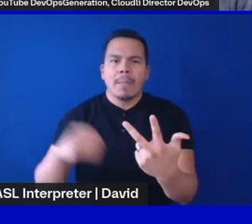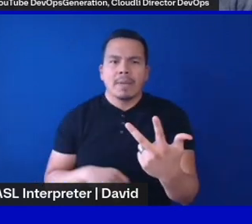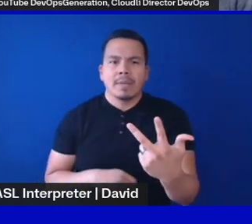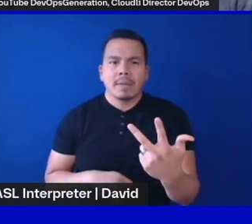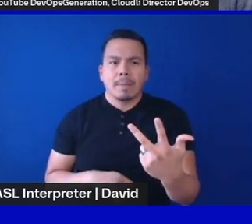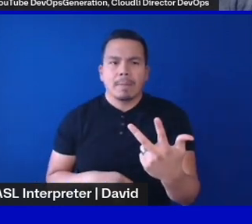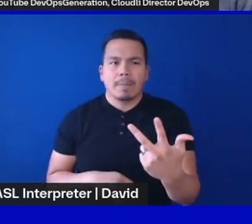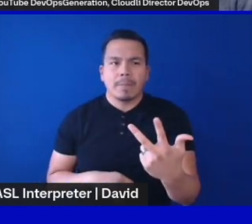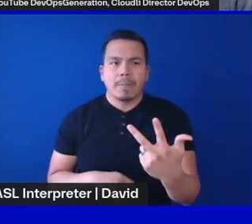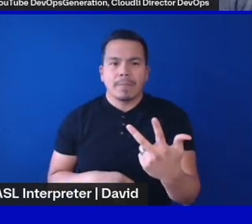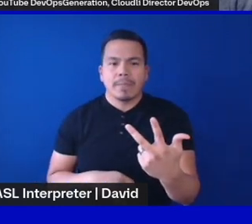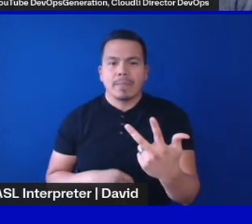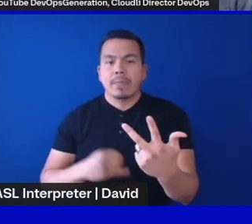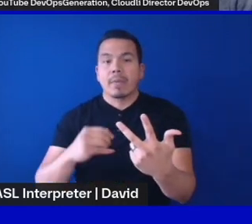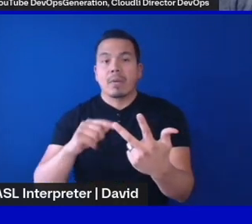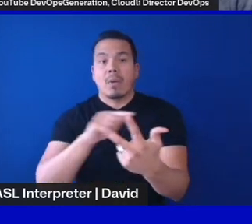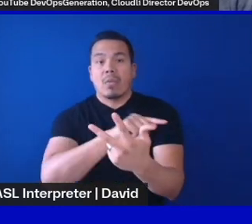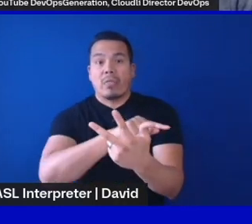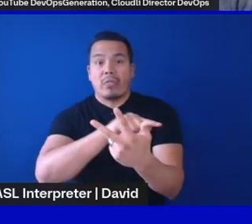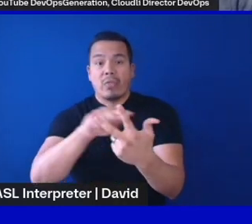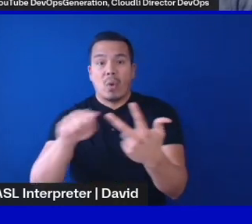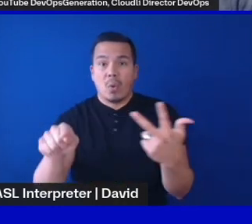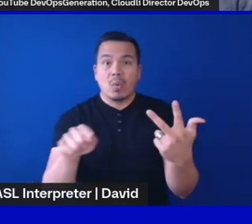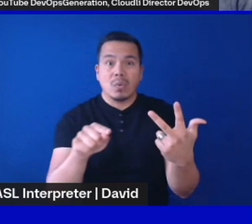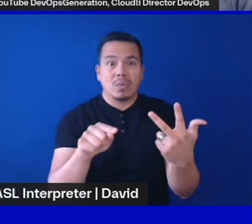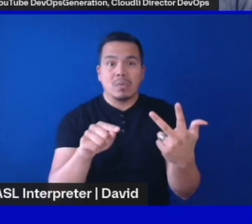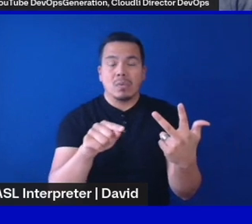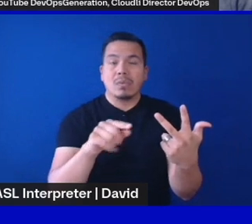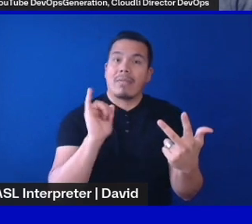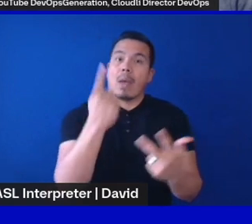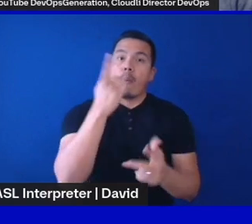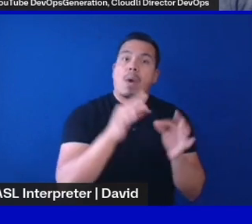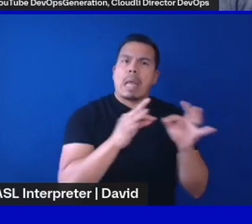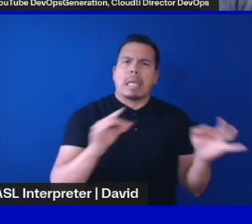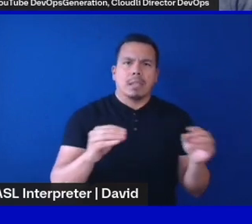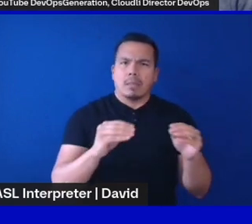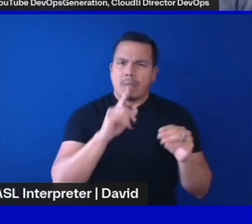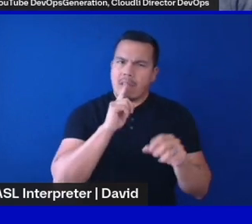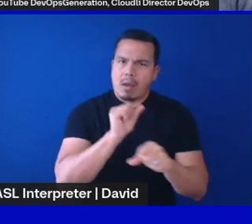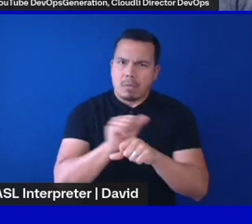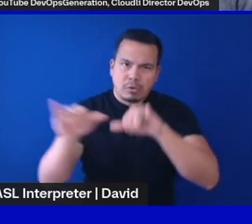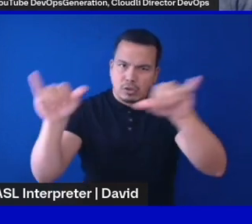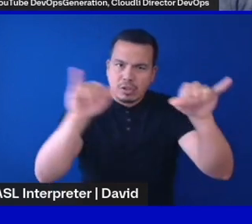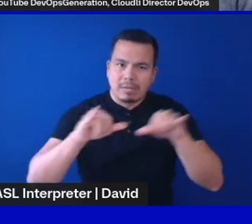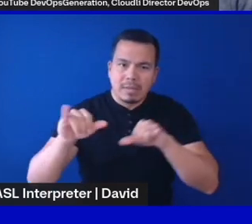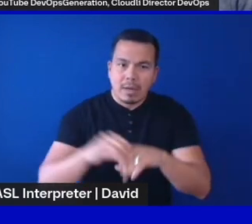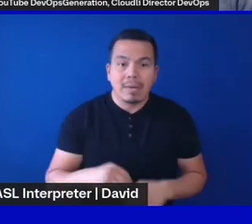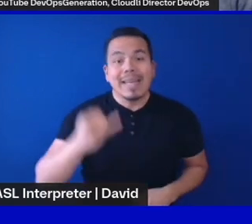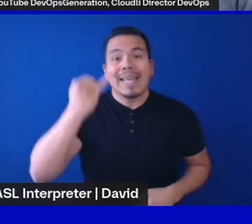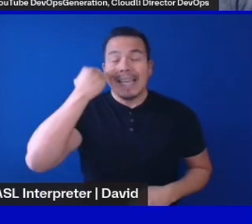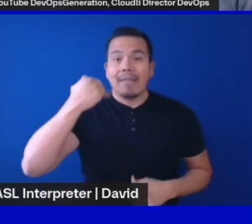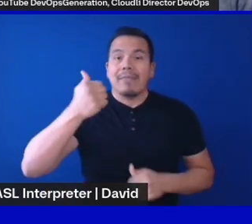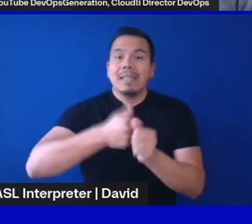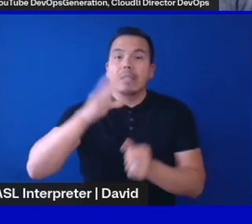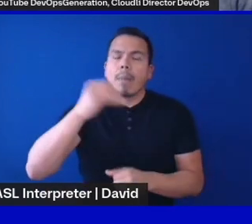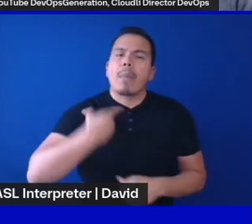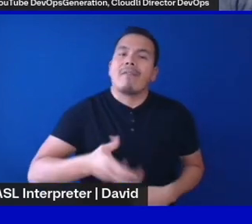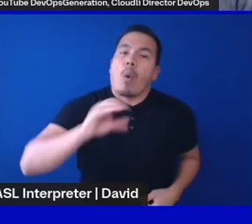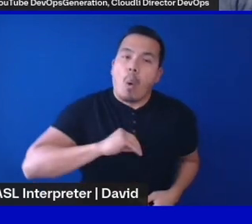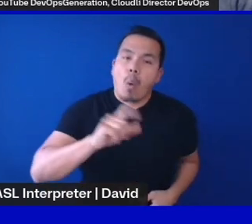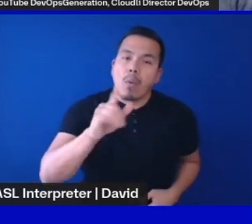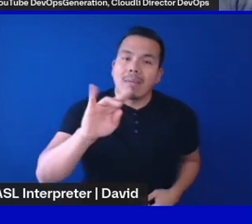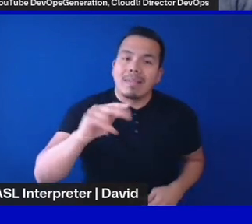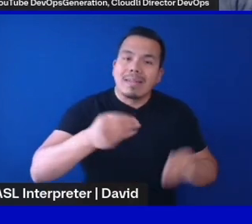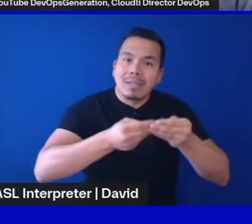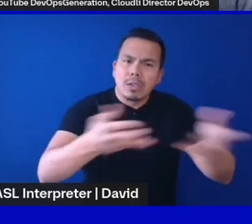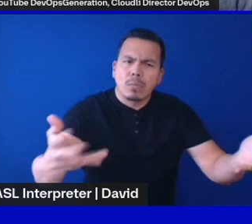once unquestioned axioms are no longer given. If each company has different Linux distributions, I wonder what other differences